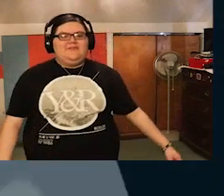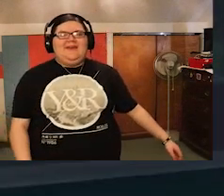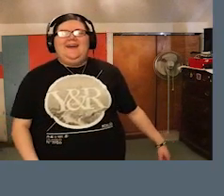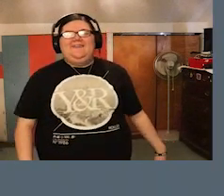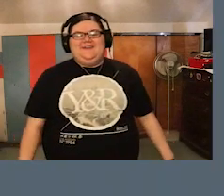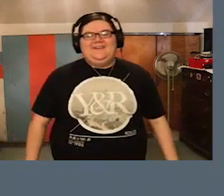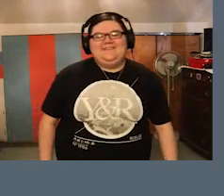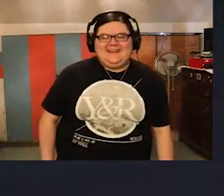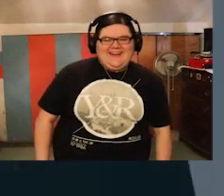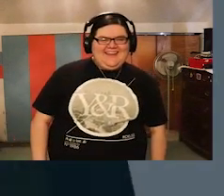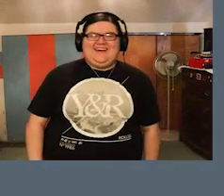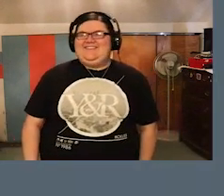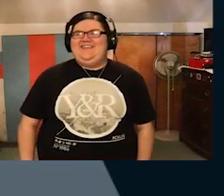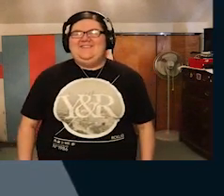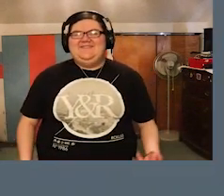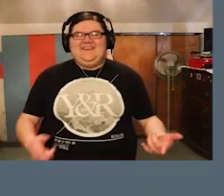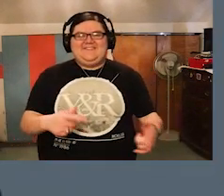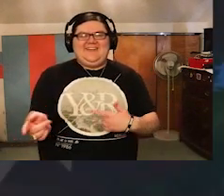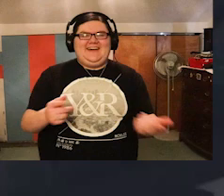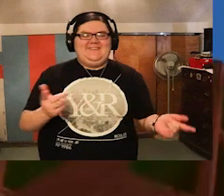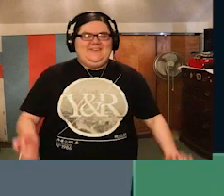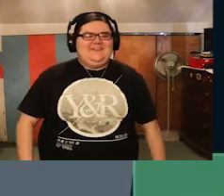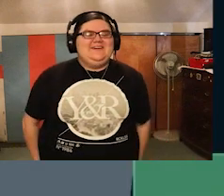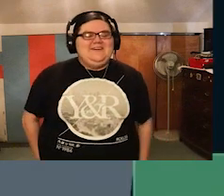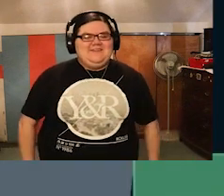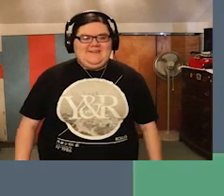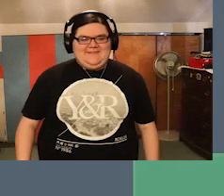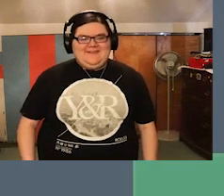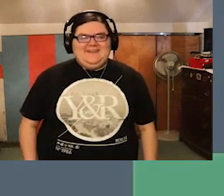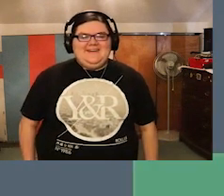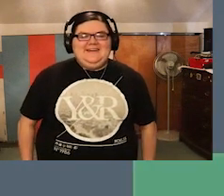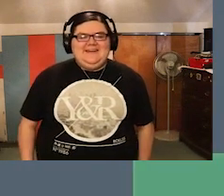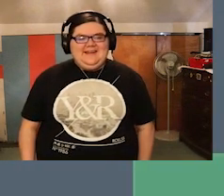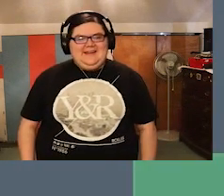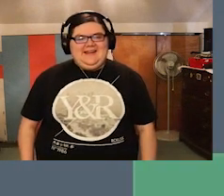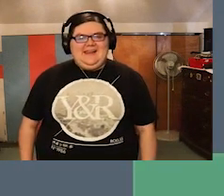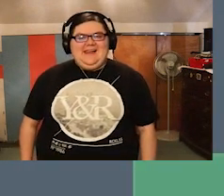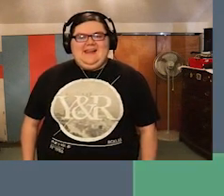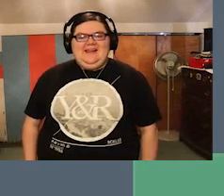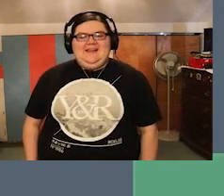Yeah, to the right. Right? I don't know. Left, right? I don't know. Whatever.